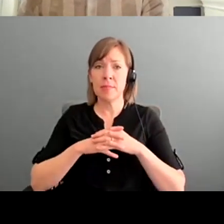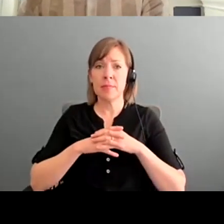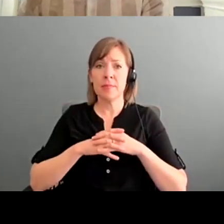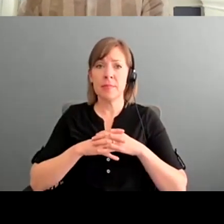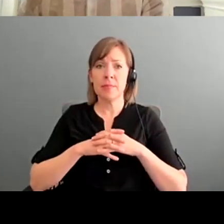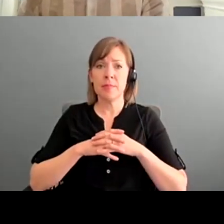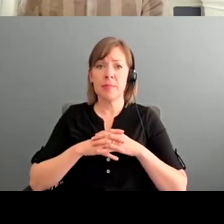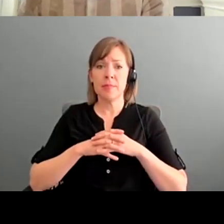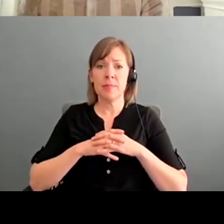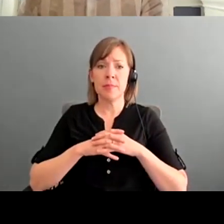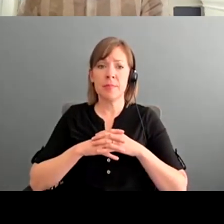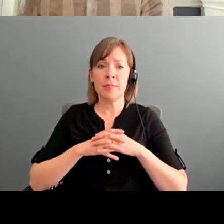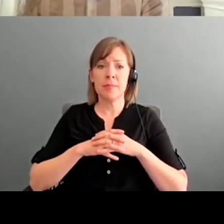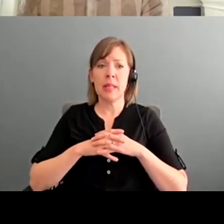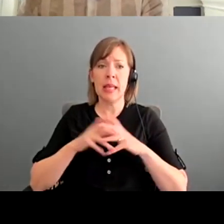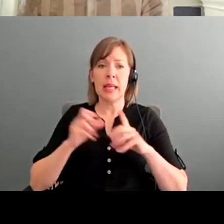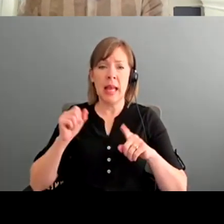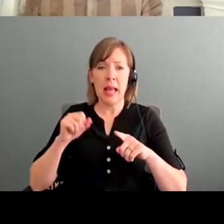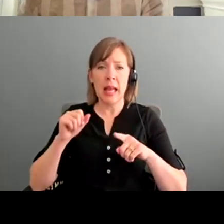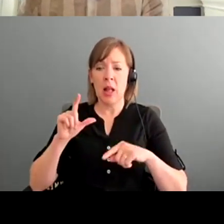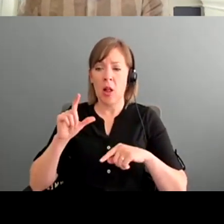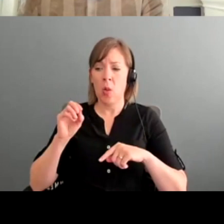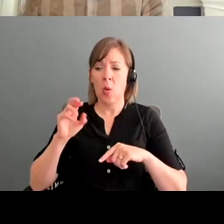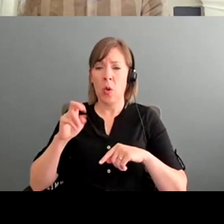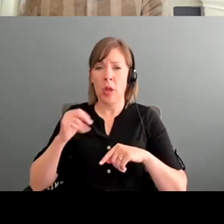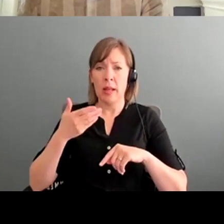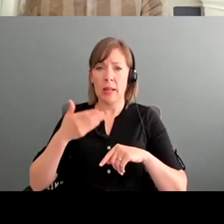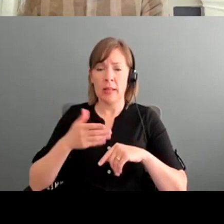Yeah, I was thinking too,